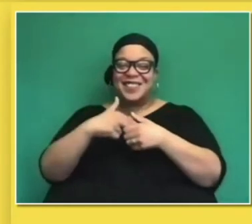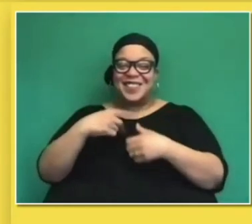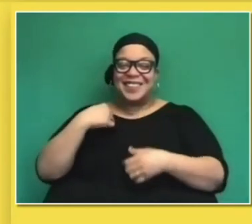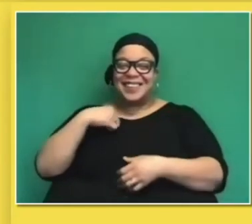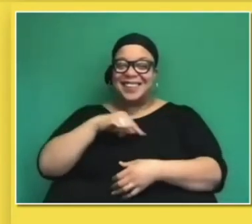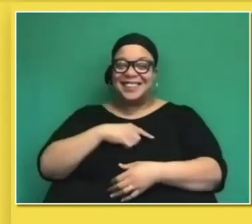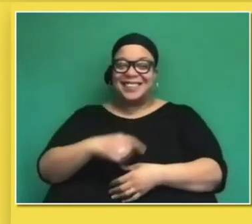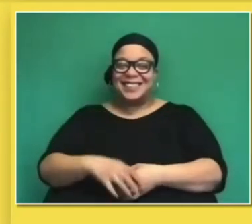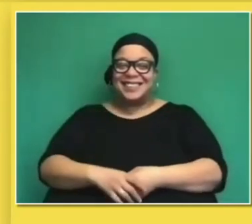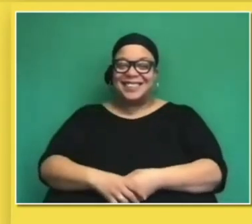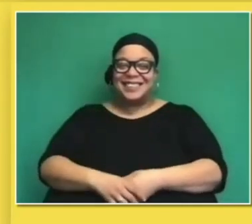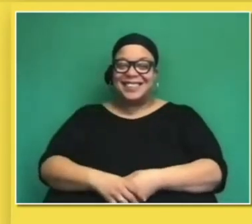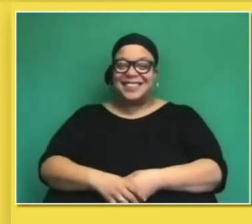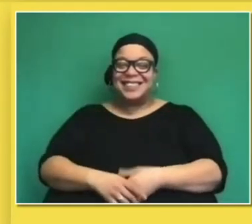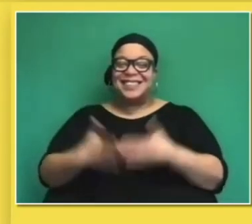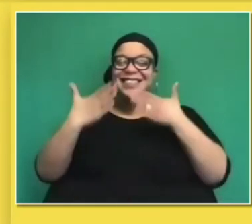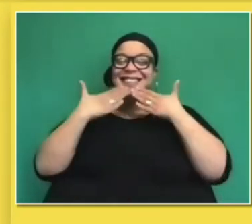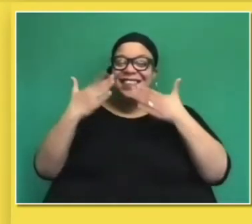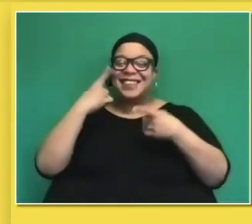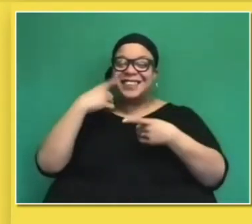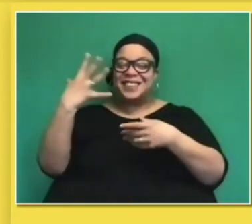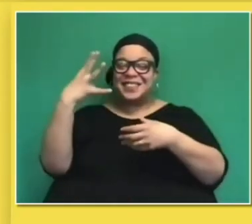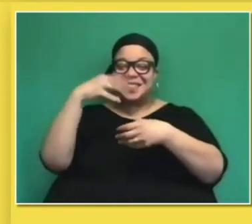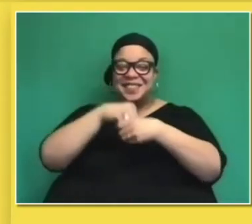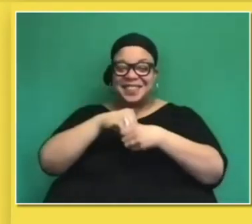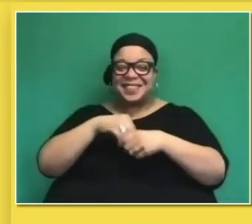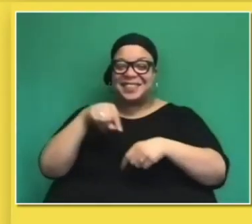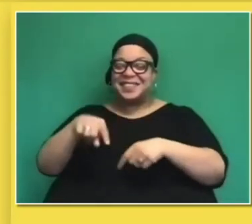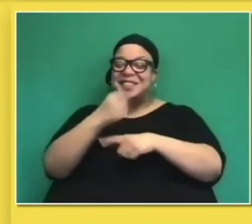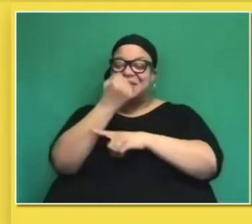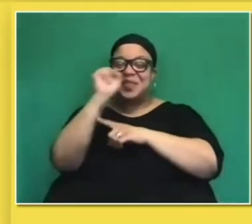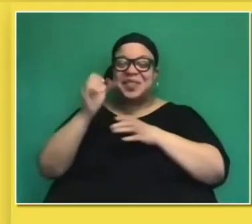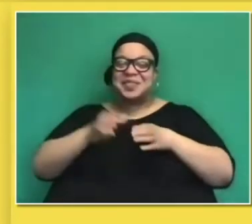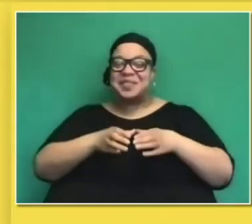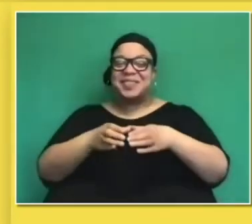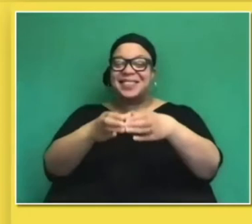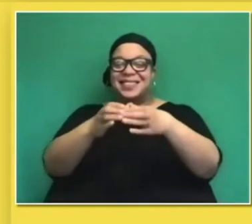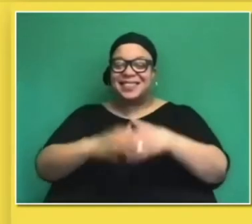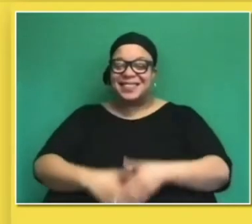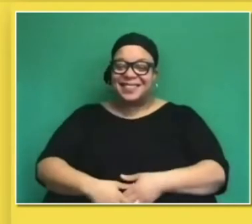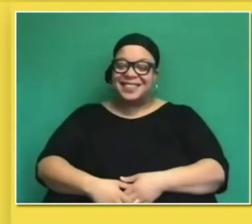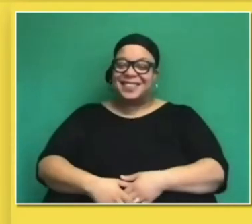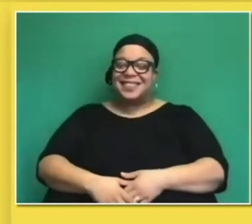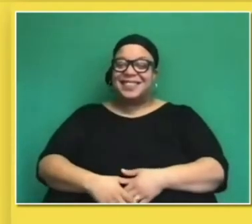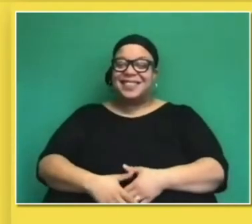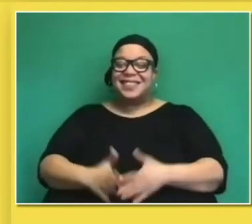movement. And thank you for joining this movement right now,